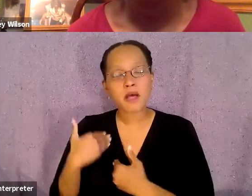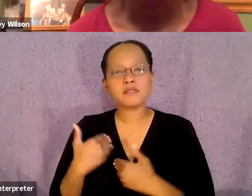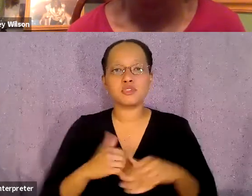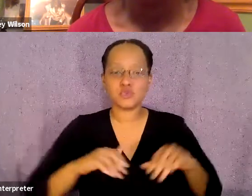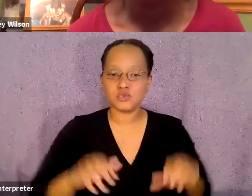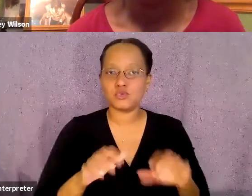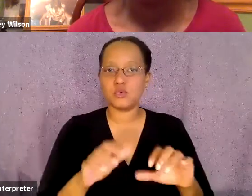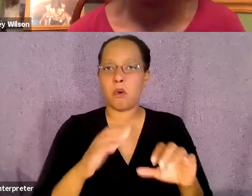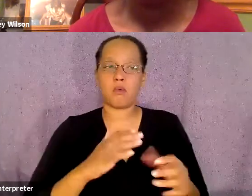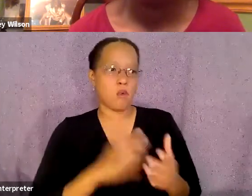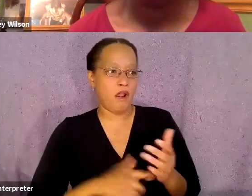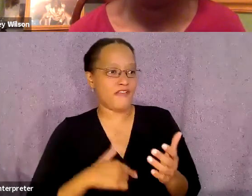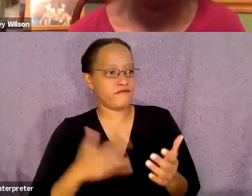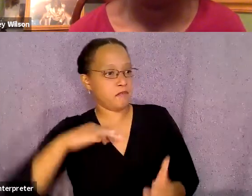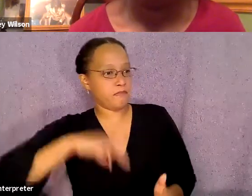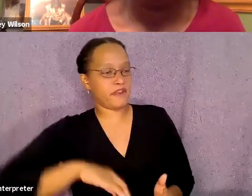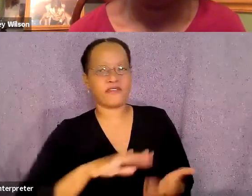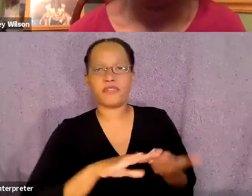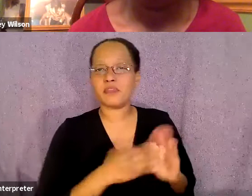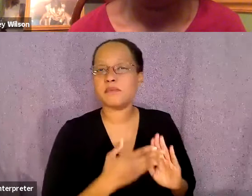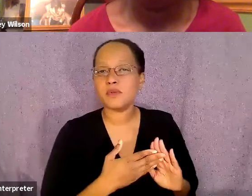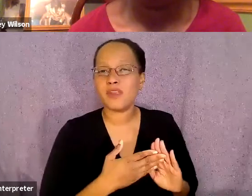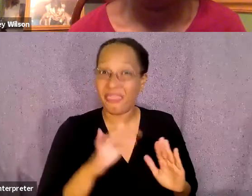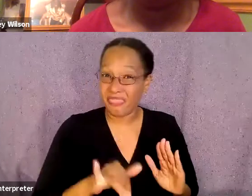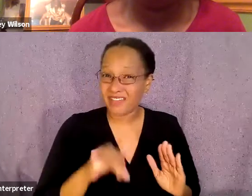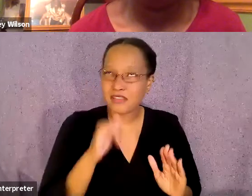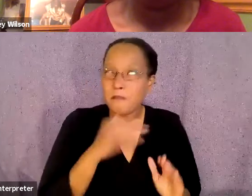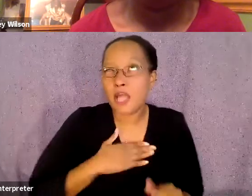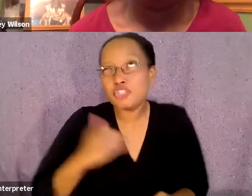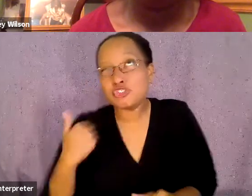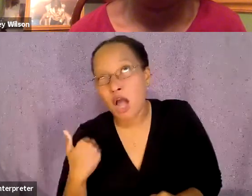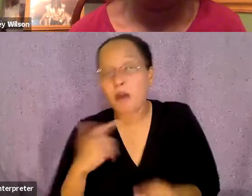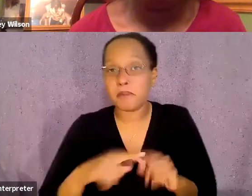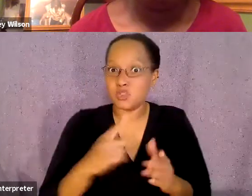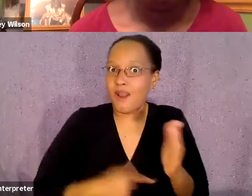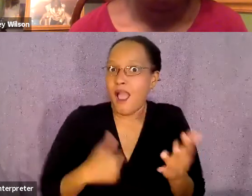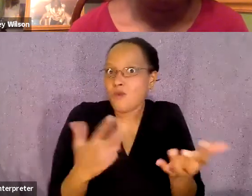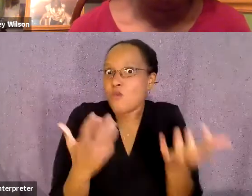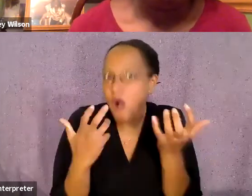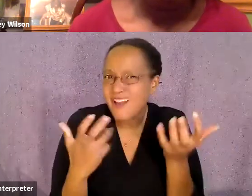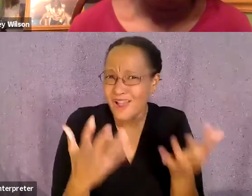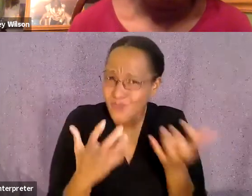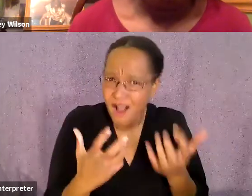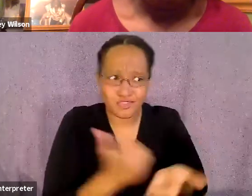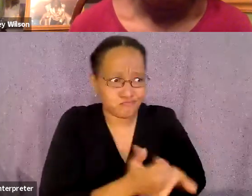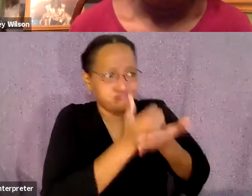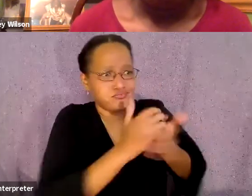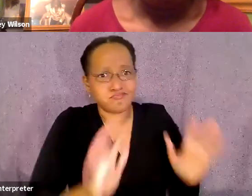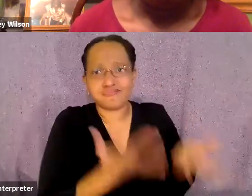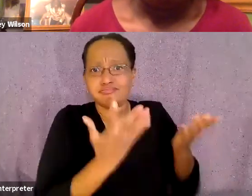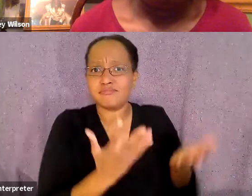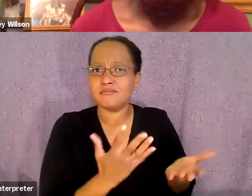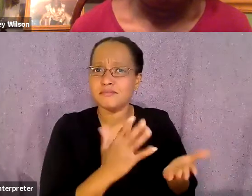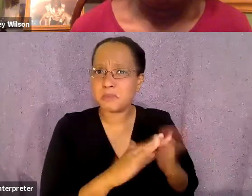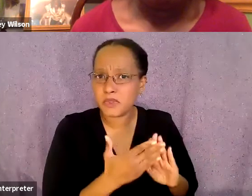community move forward. That's what I want to do. That's not even my job. That's what I want to do. And so talking to somebody that